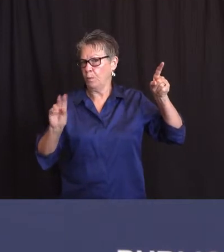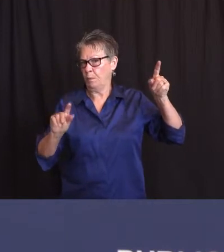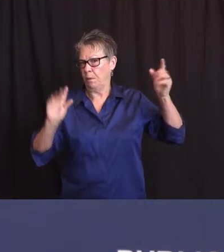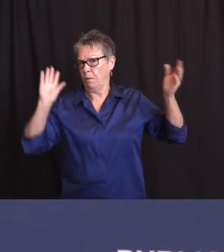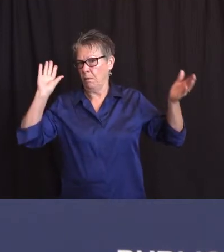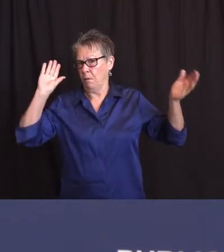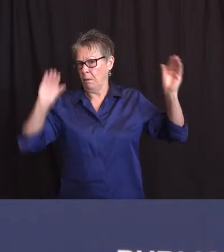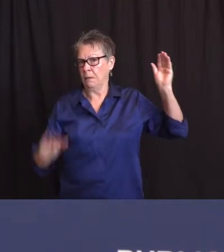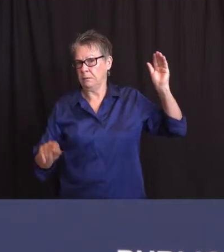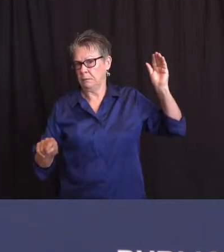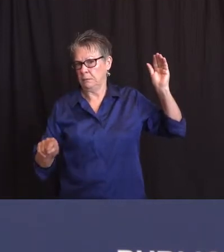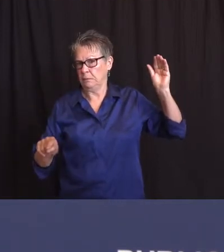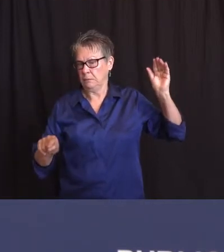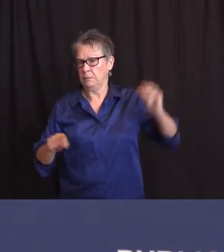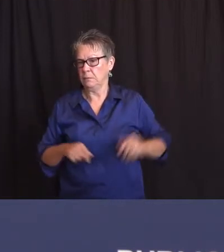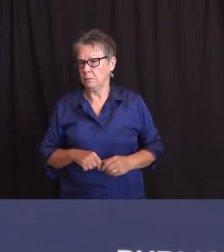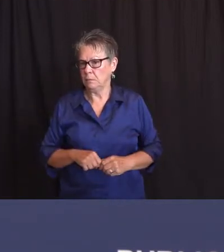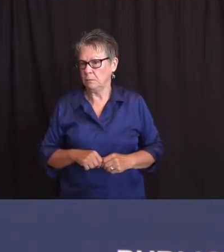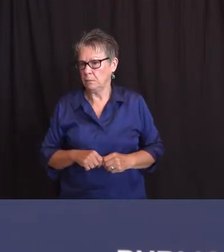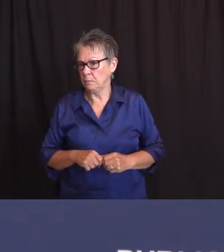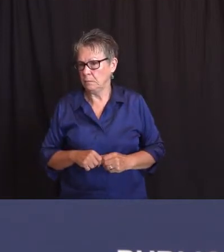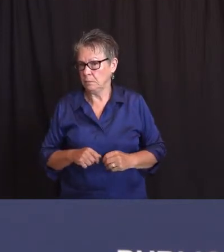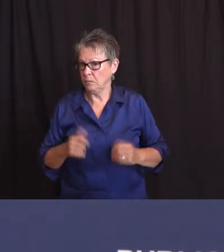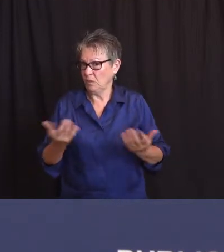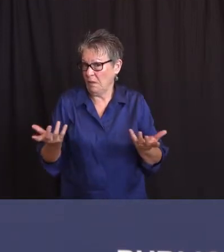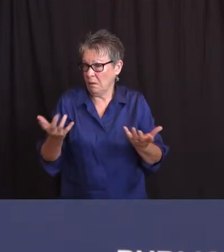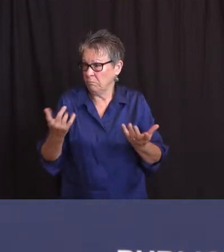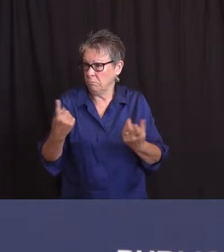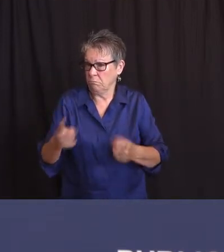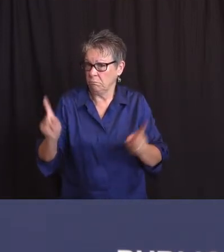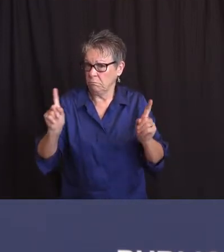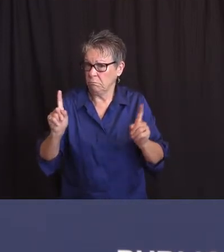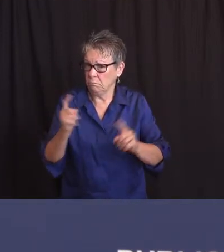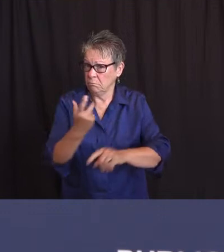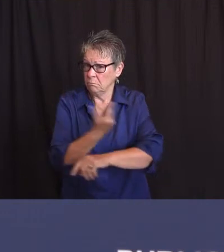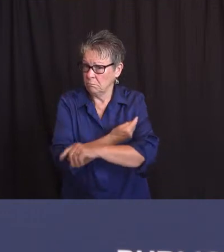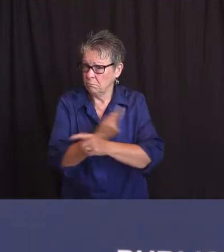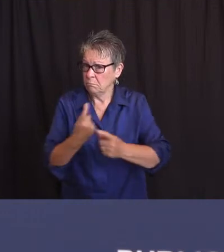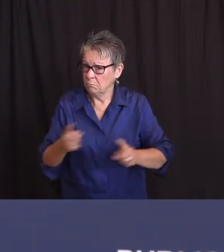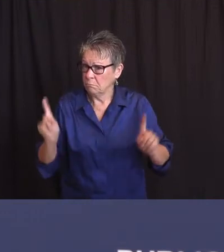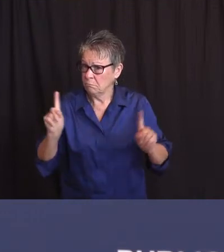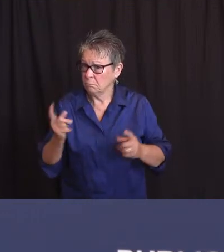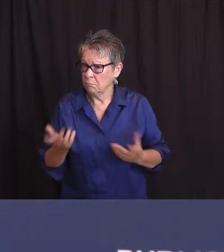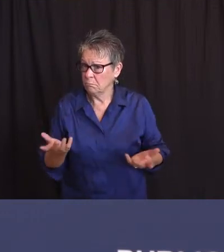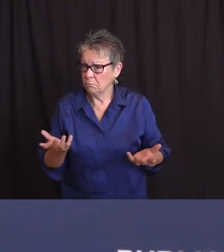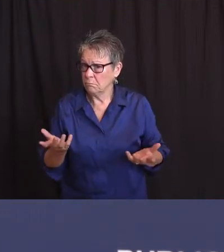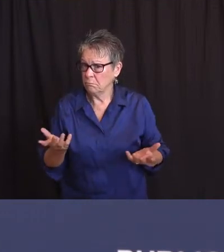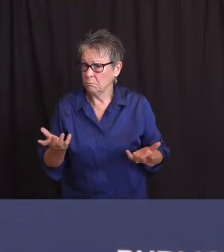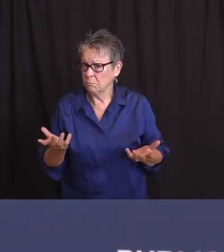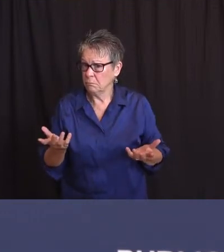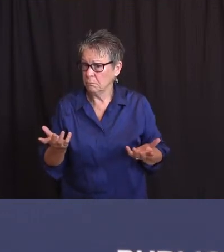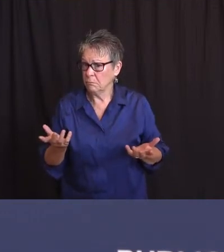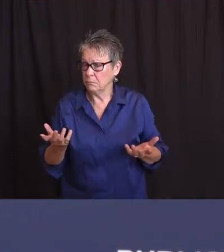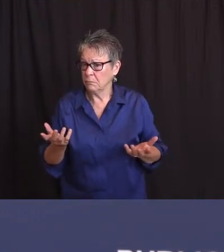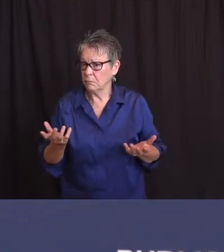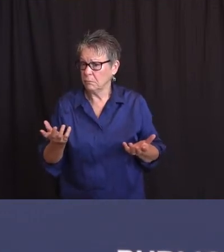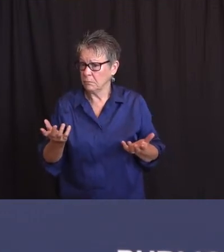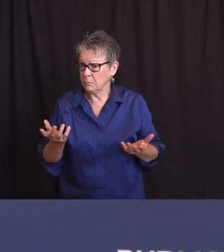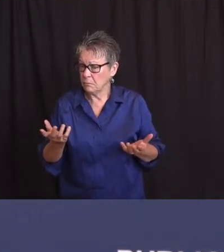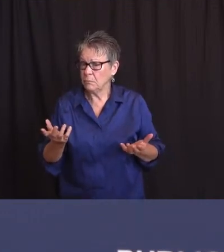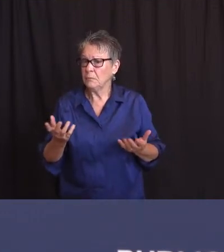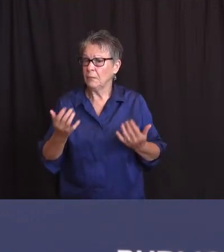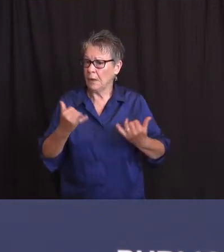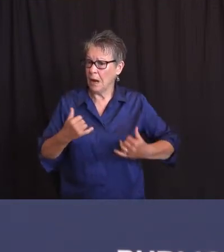difference from even a short time ago when our cases were lower. So we are seeing, I think, the impact